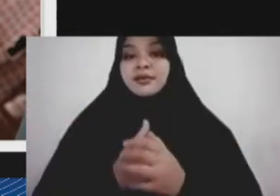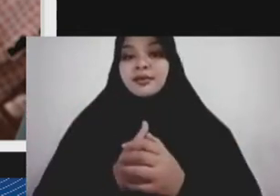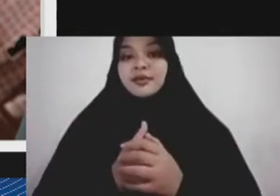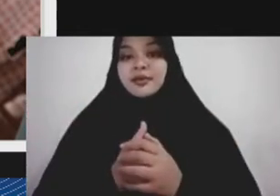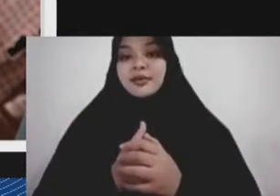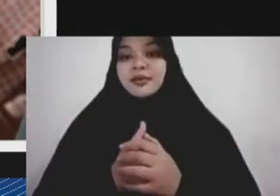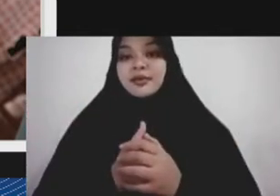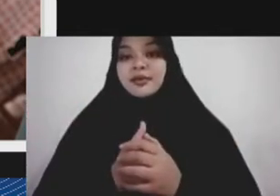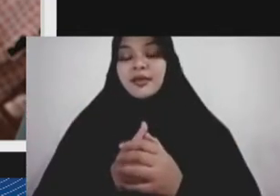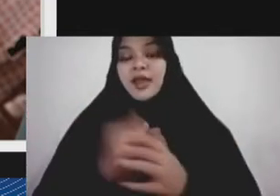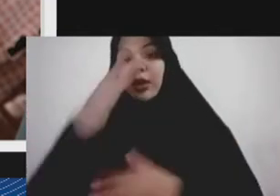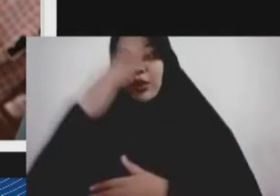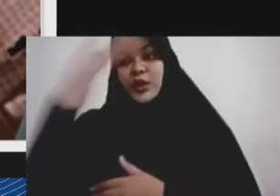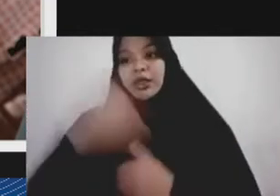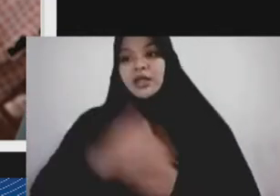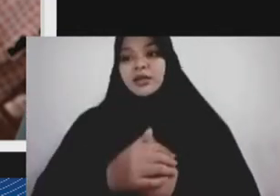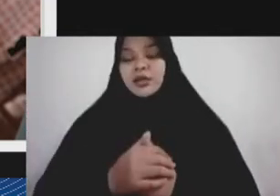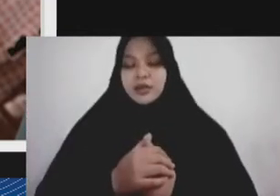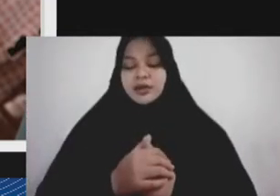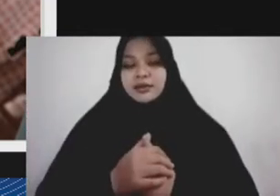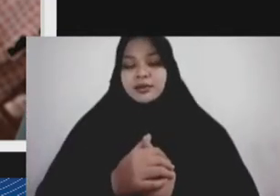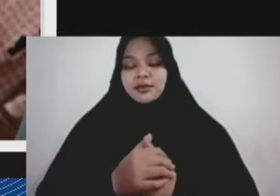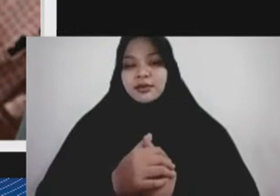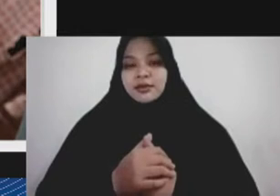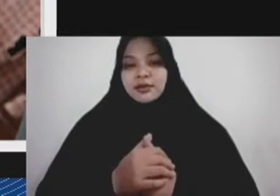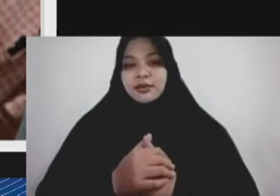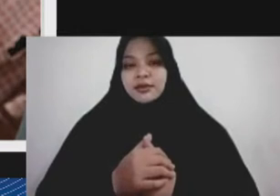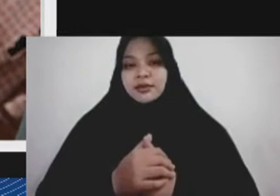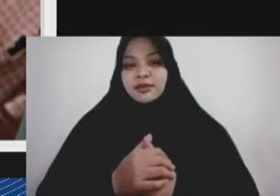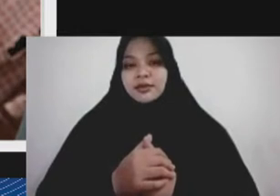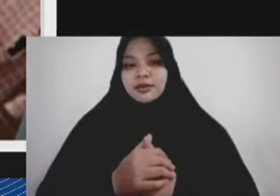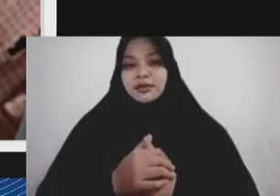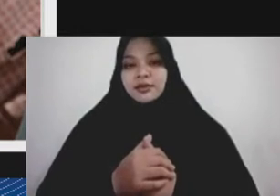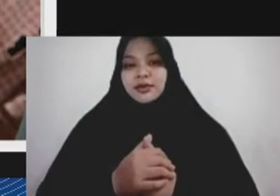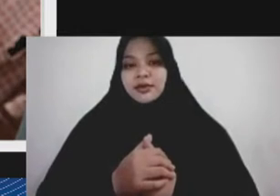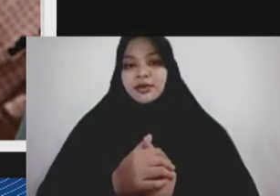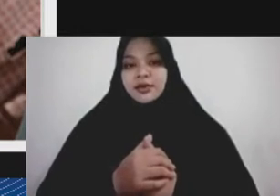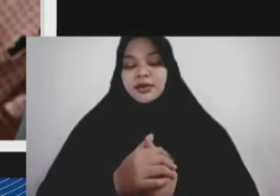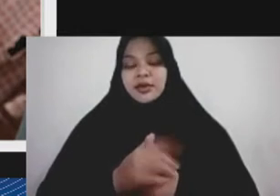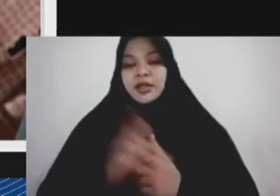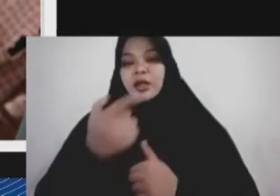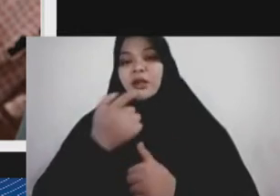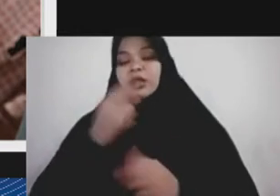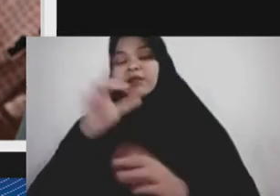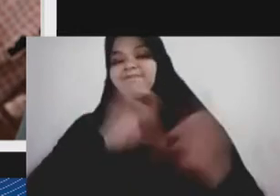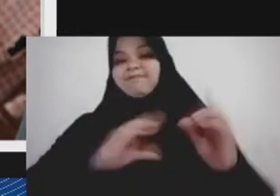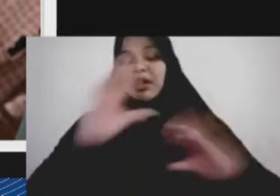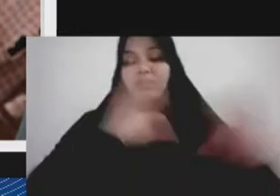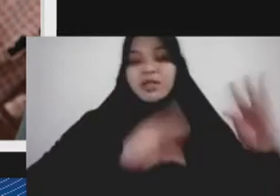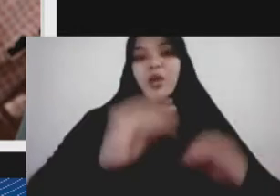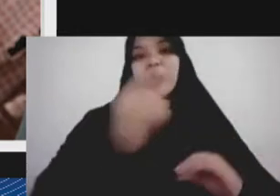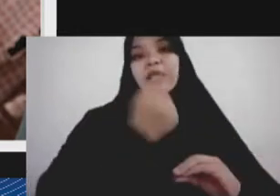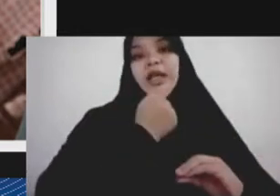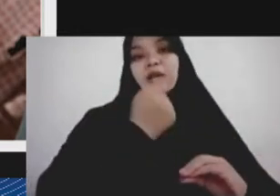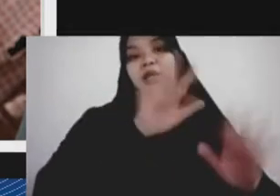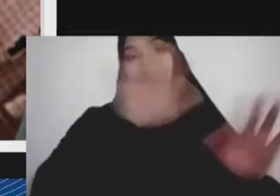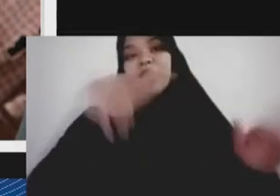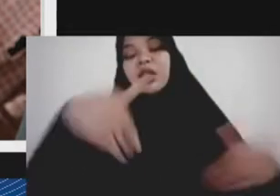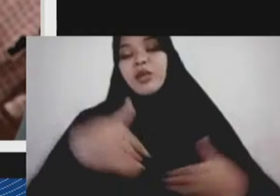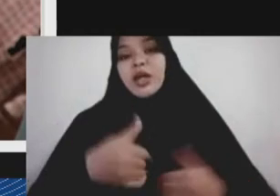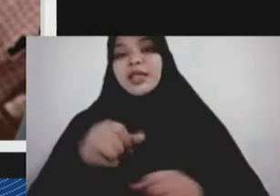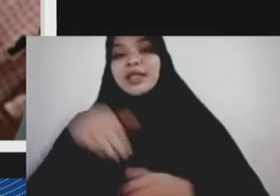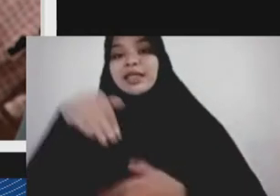professor and from the representative talking about the 12% increase of gender-based violence